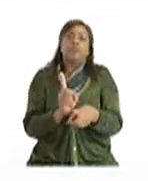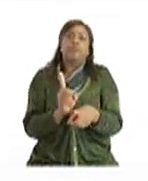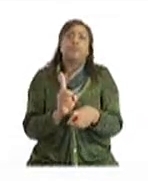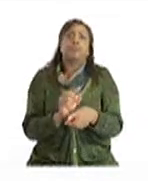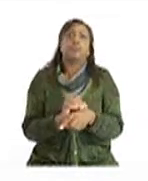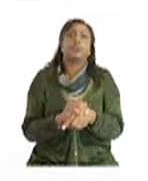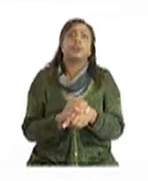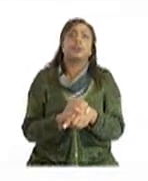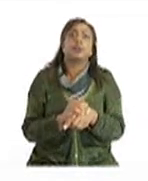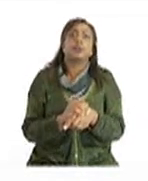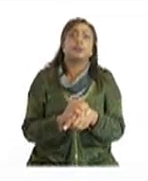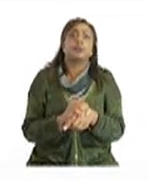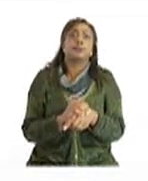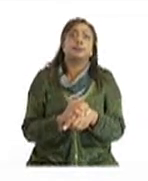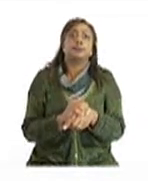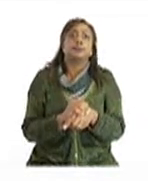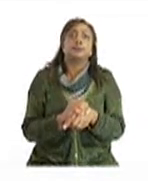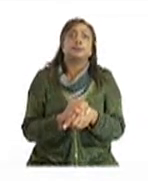these organs.